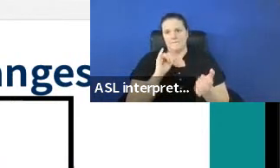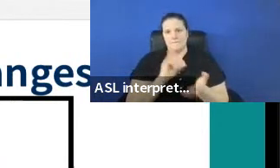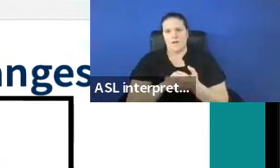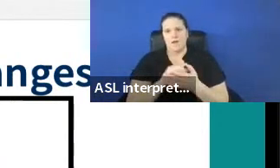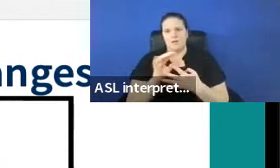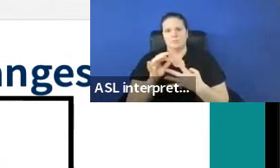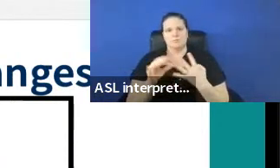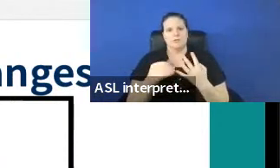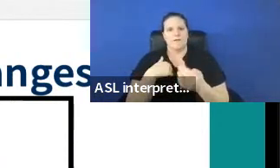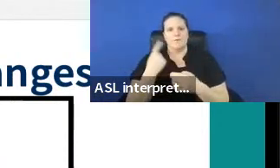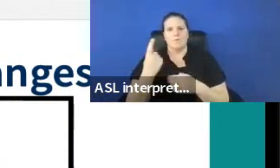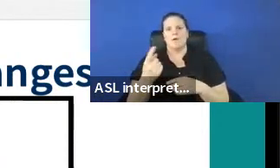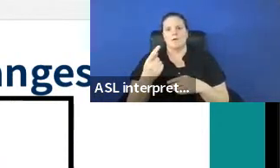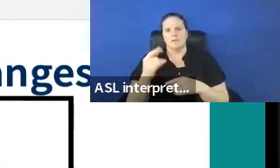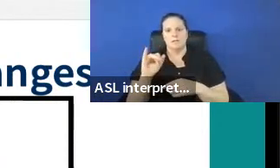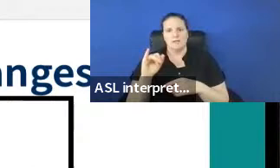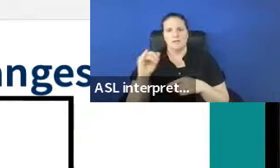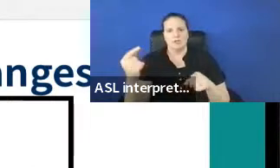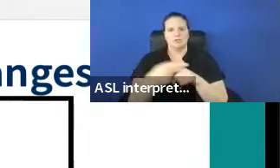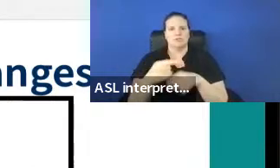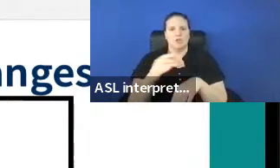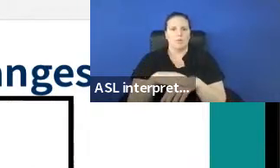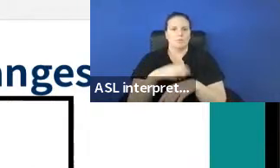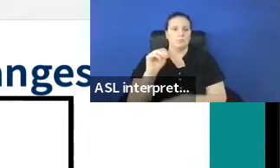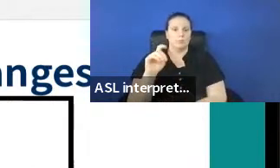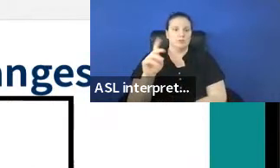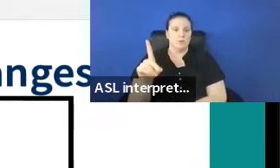options have one intersection on Marine Drive.